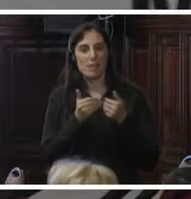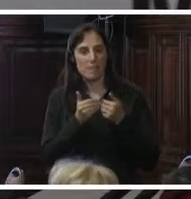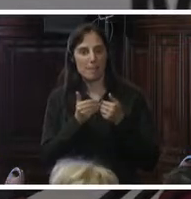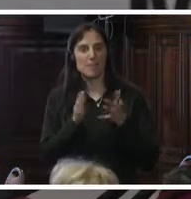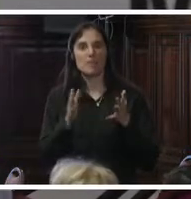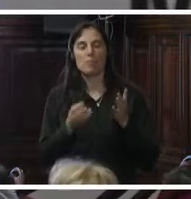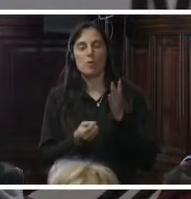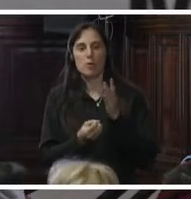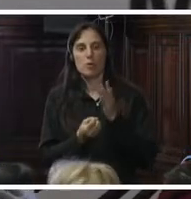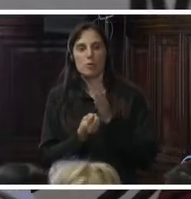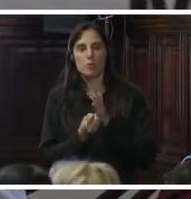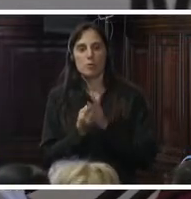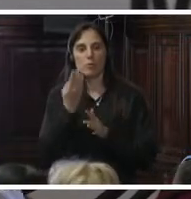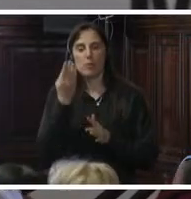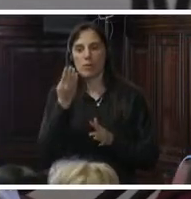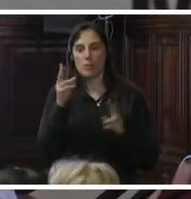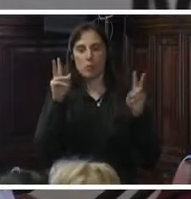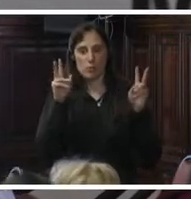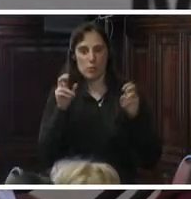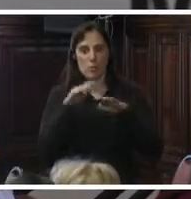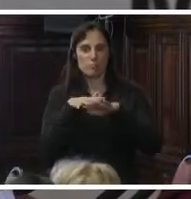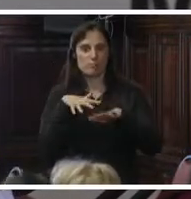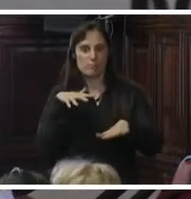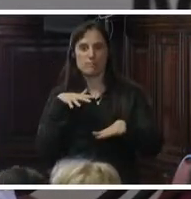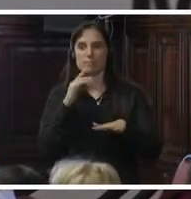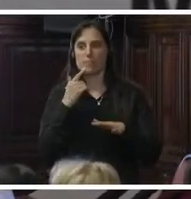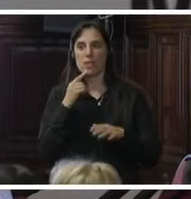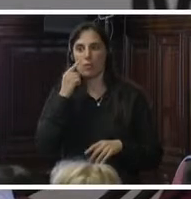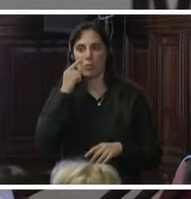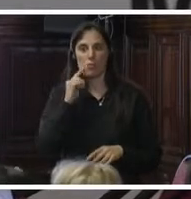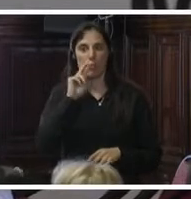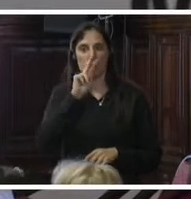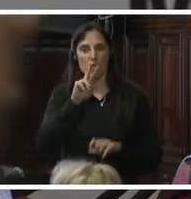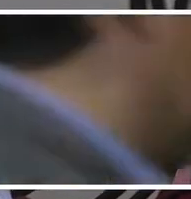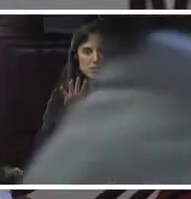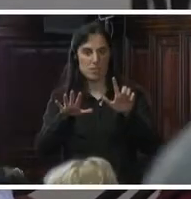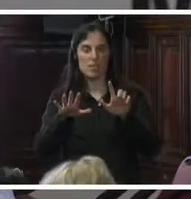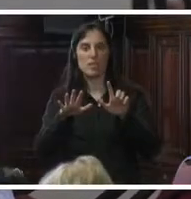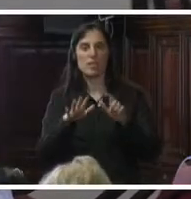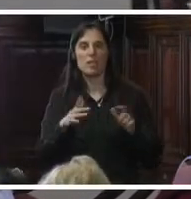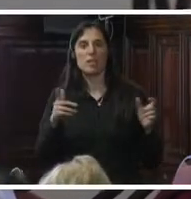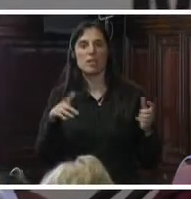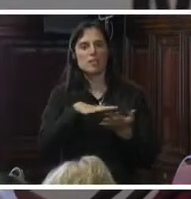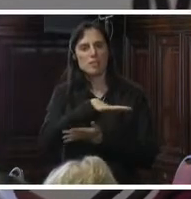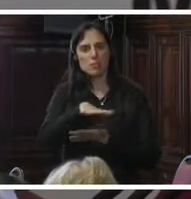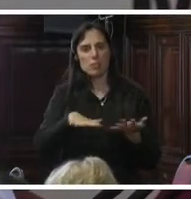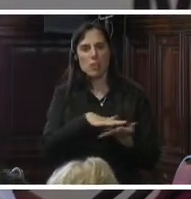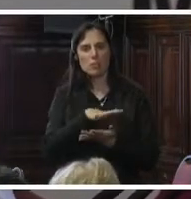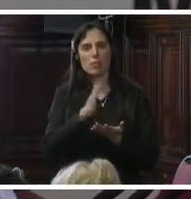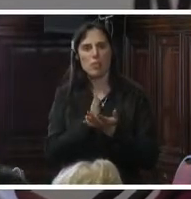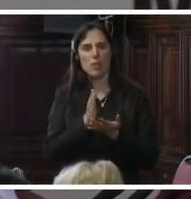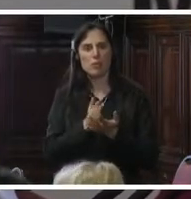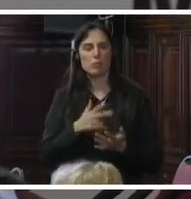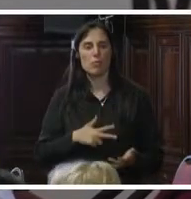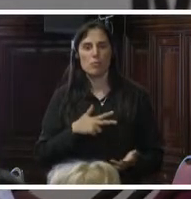next hearing, number 27, which is the human rights situation of victims of human